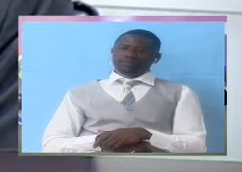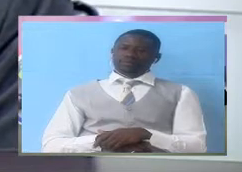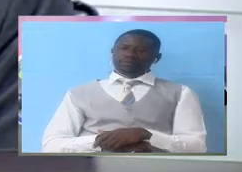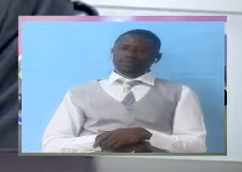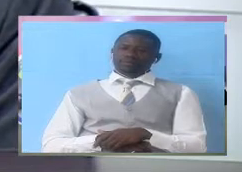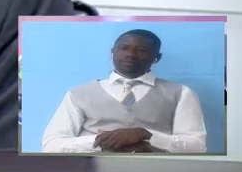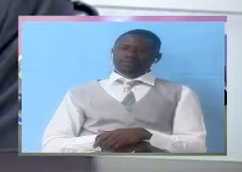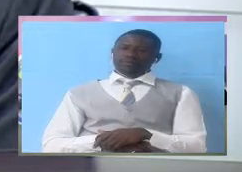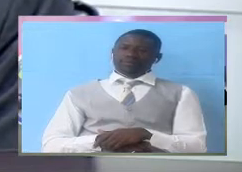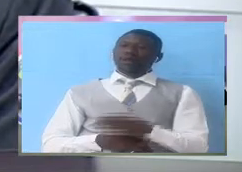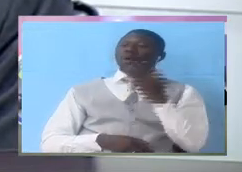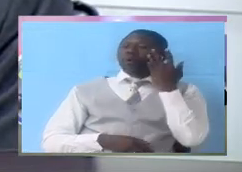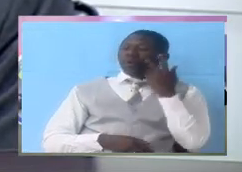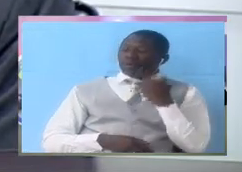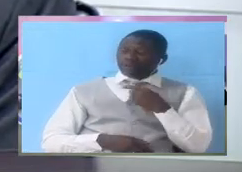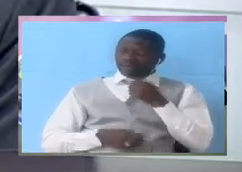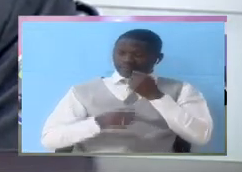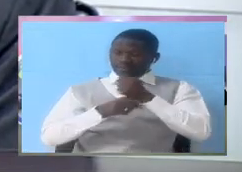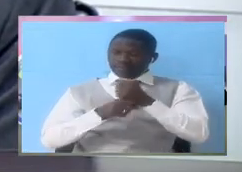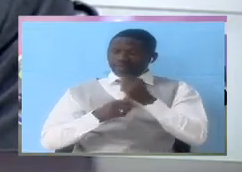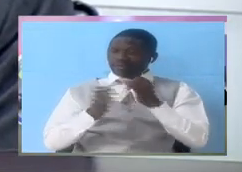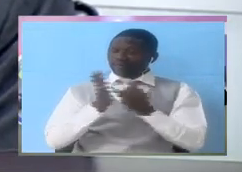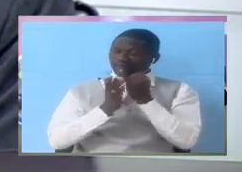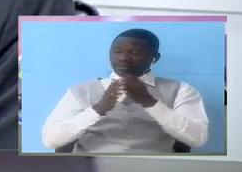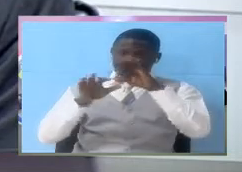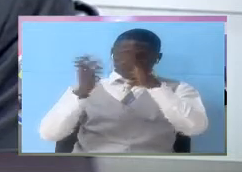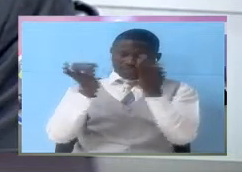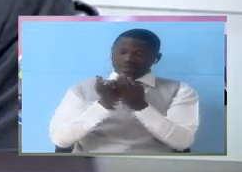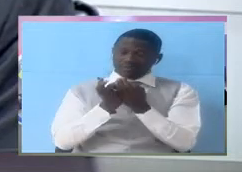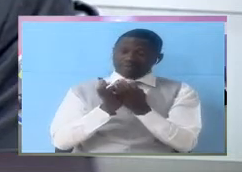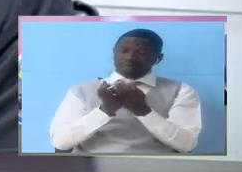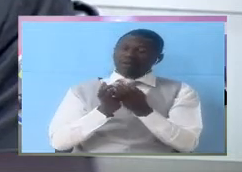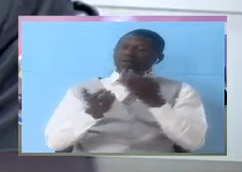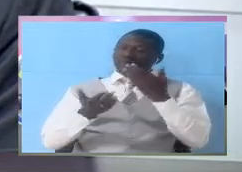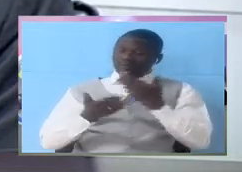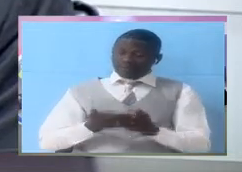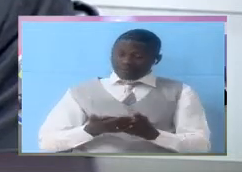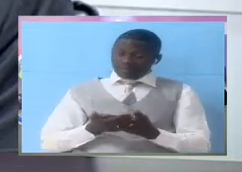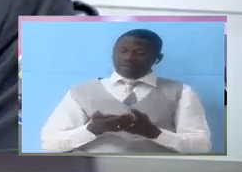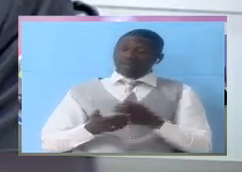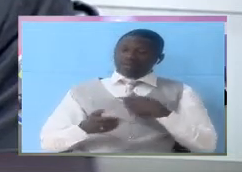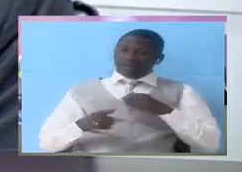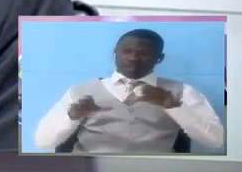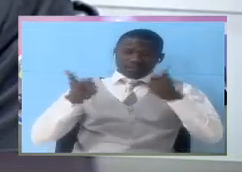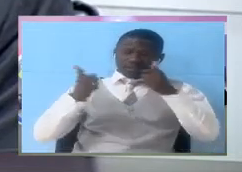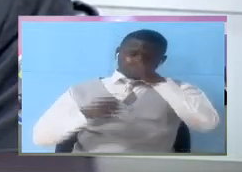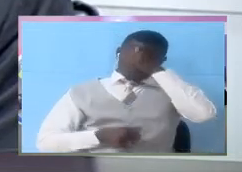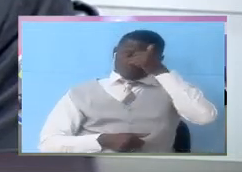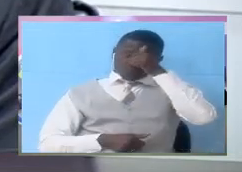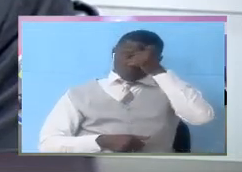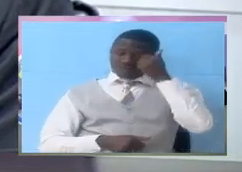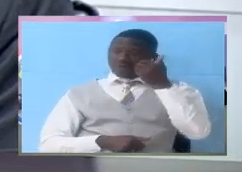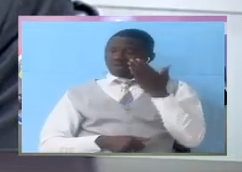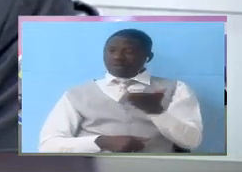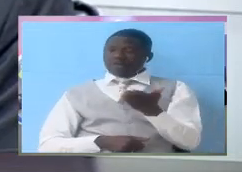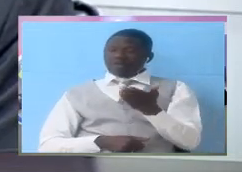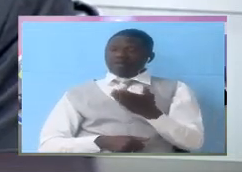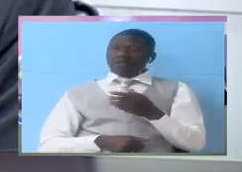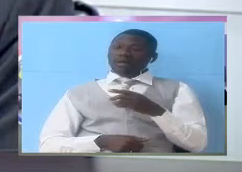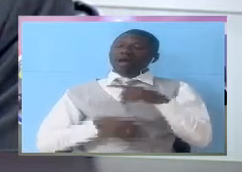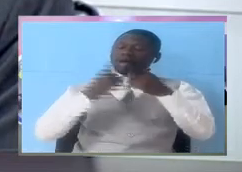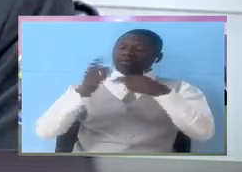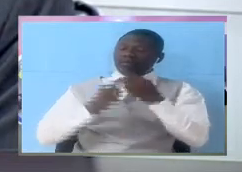When the panel was opened and inaugurated and they started operating. Biñ sampé panel bobu bëm commencé di dox. Soon as I